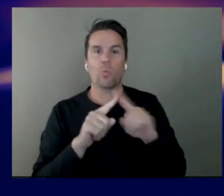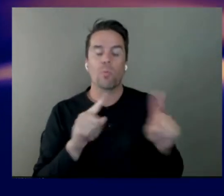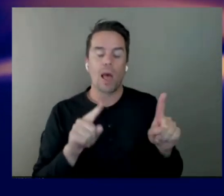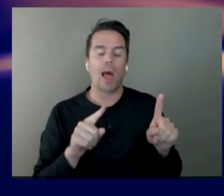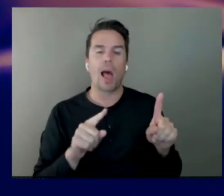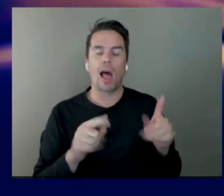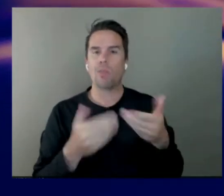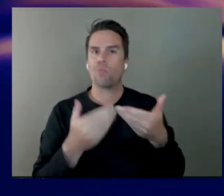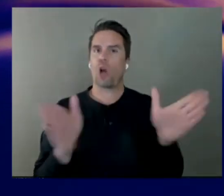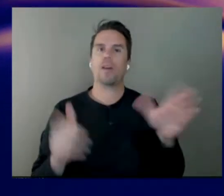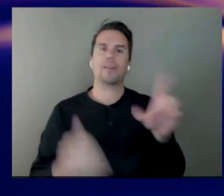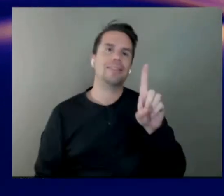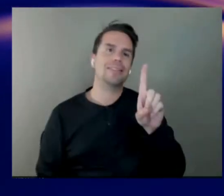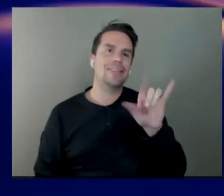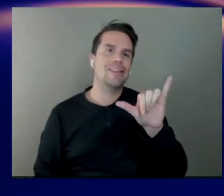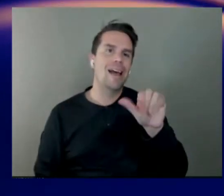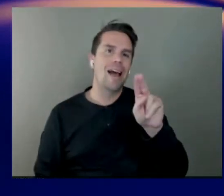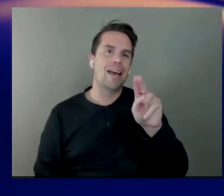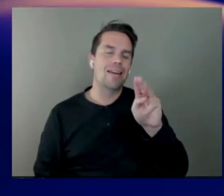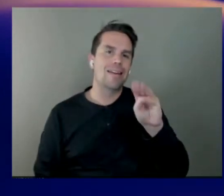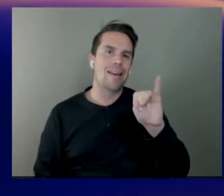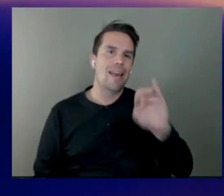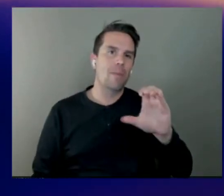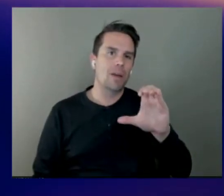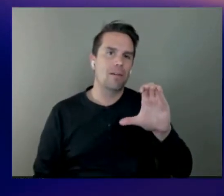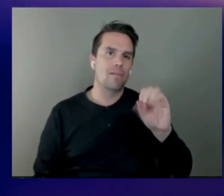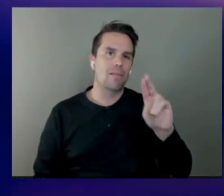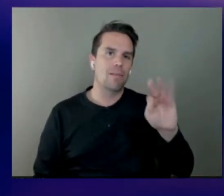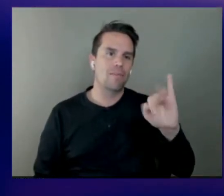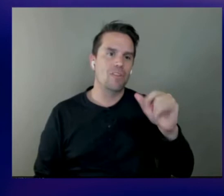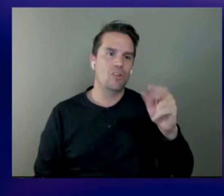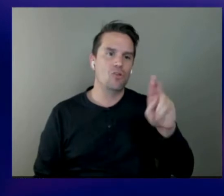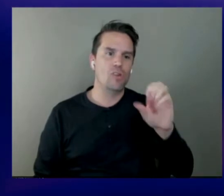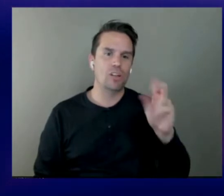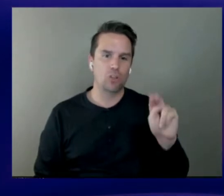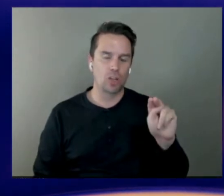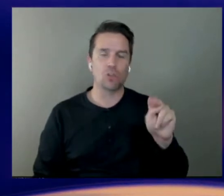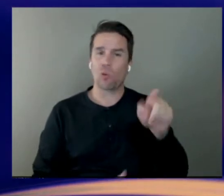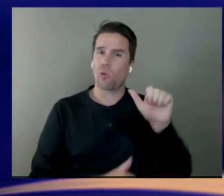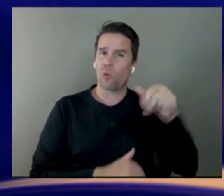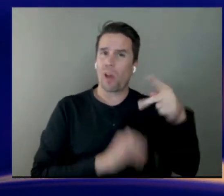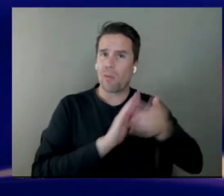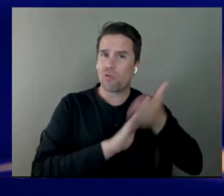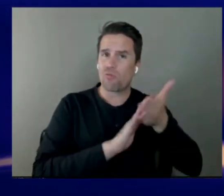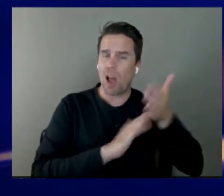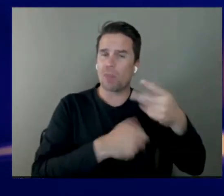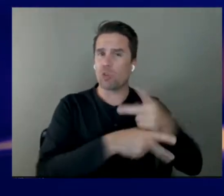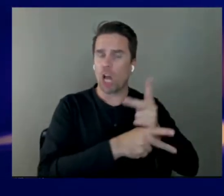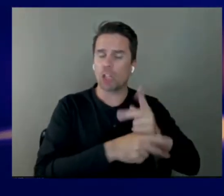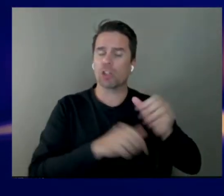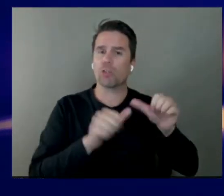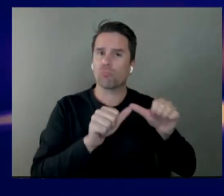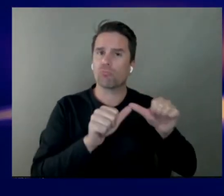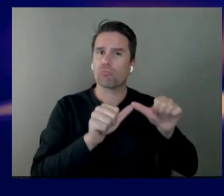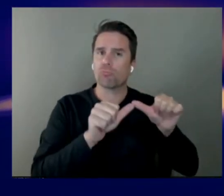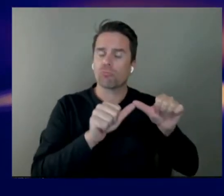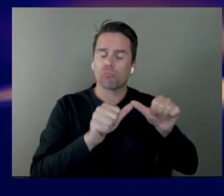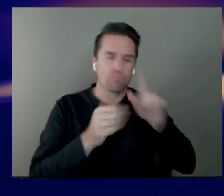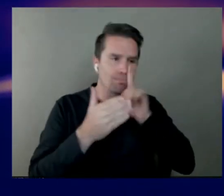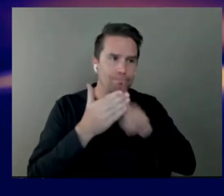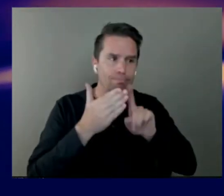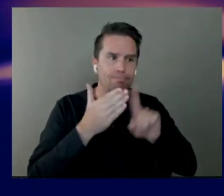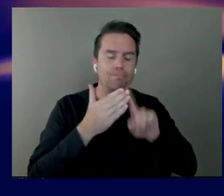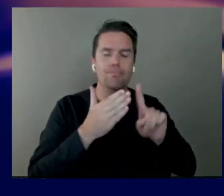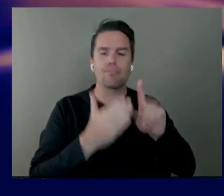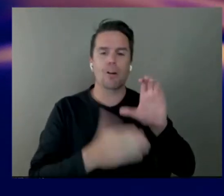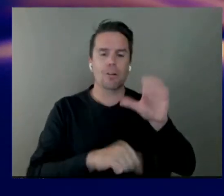It's configuration that's read at runtime of your application. So your app is running on production and it's constantly checking configuration files, and that